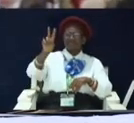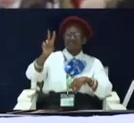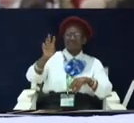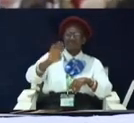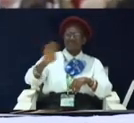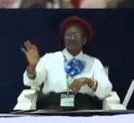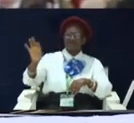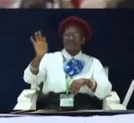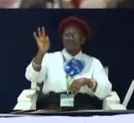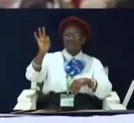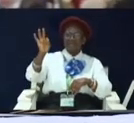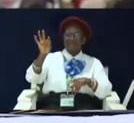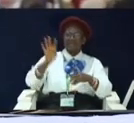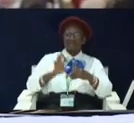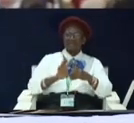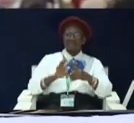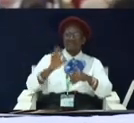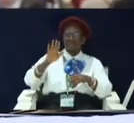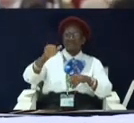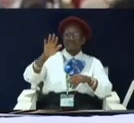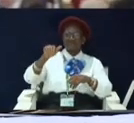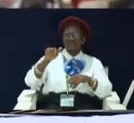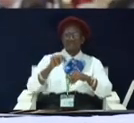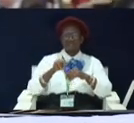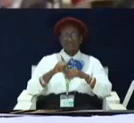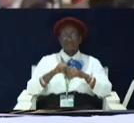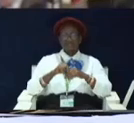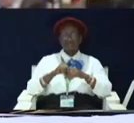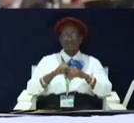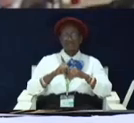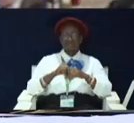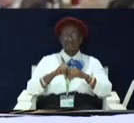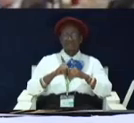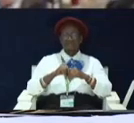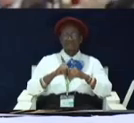Awon oba keji ori keji ese kesan de ke dogun.